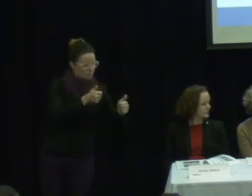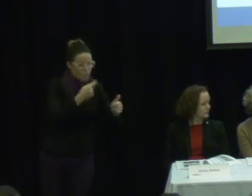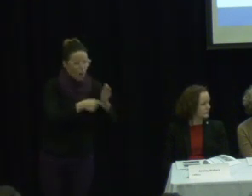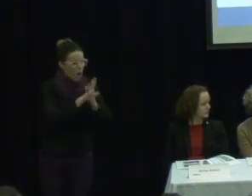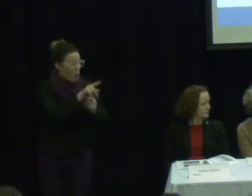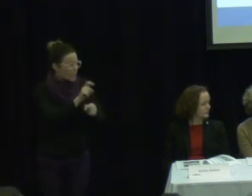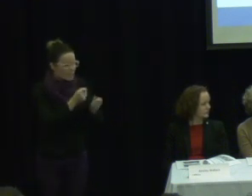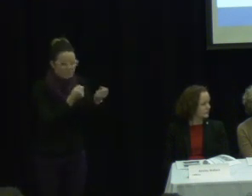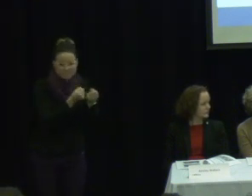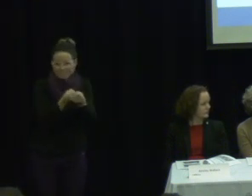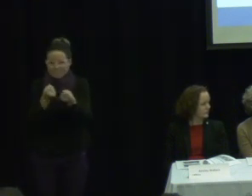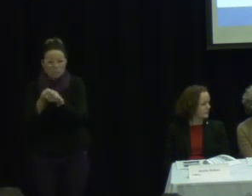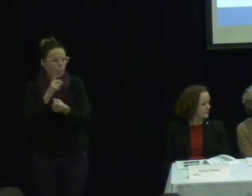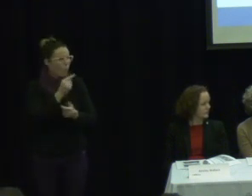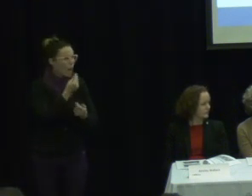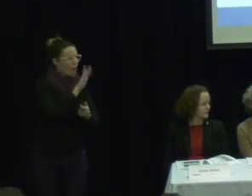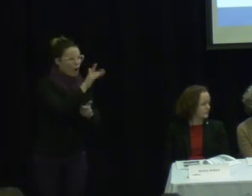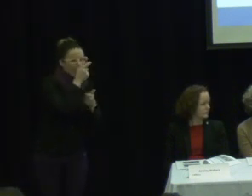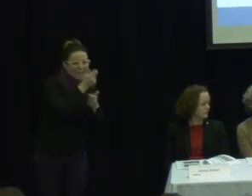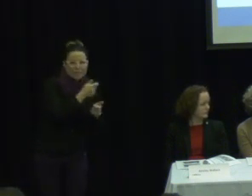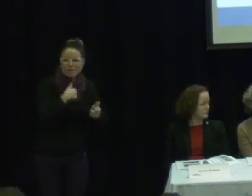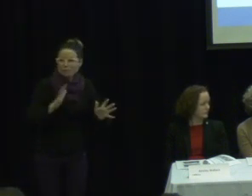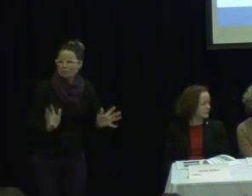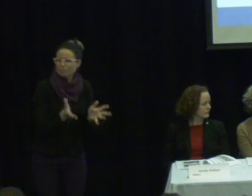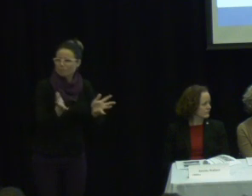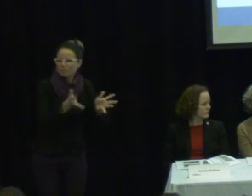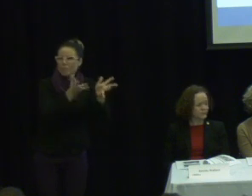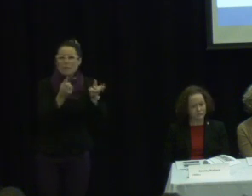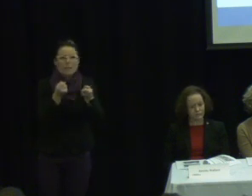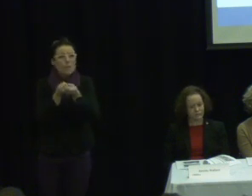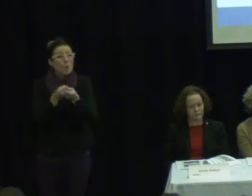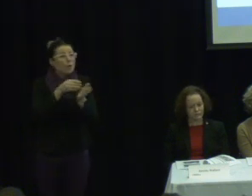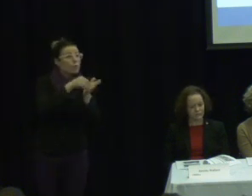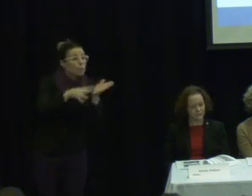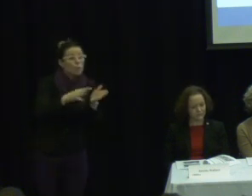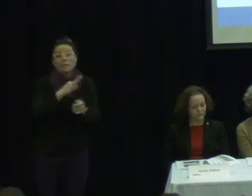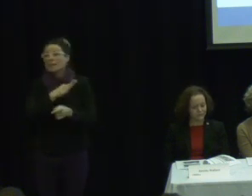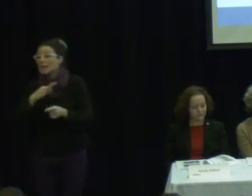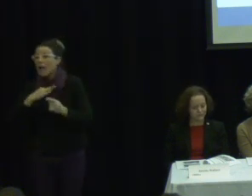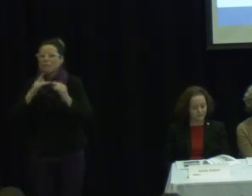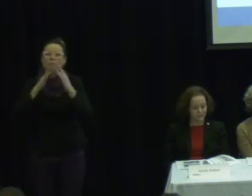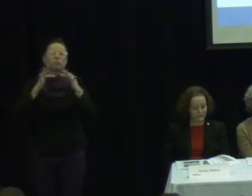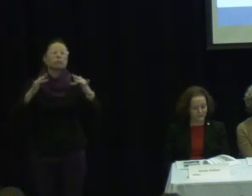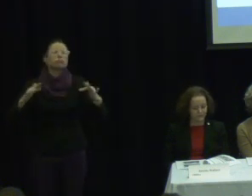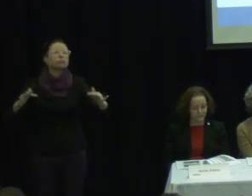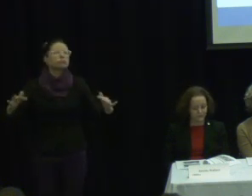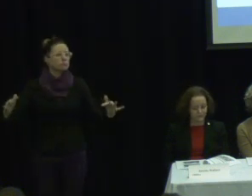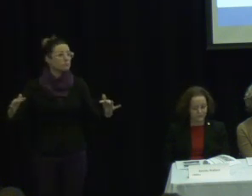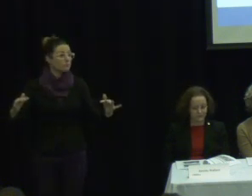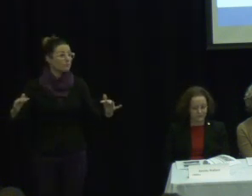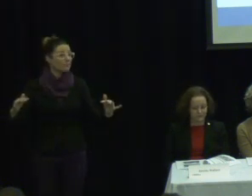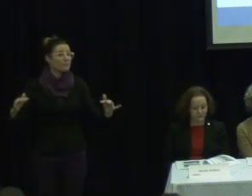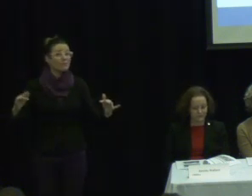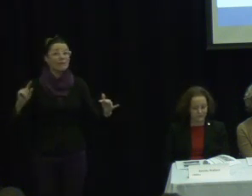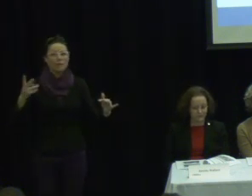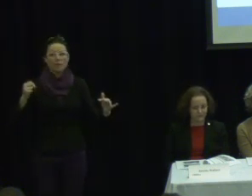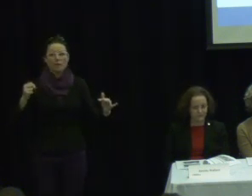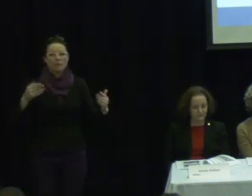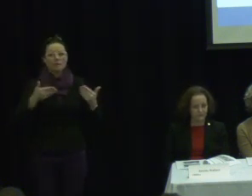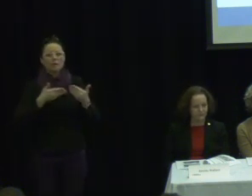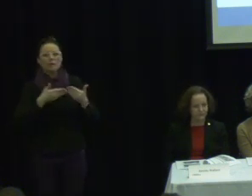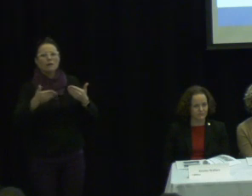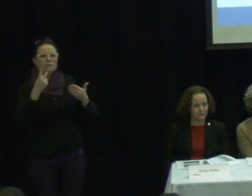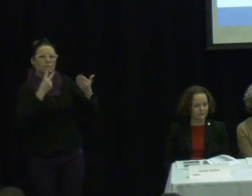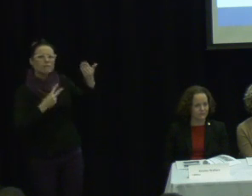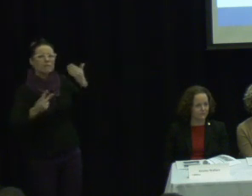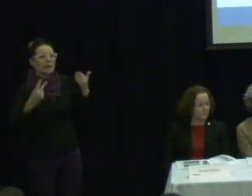students and faculty and staff, and you'll see some good numbers in all of those areas. And then, what does that next 5 years actually look like?